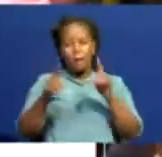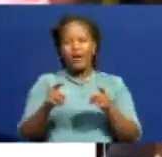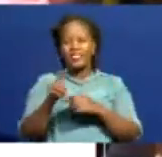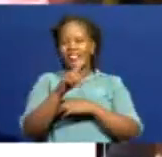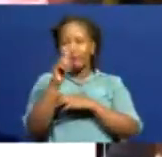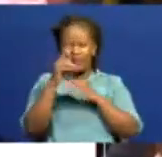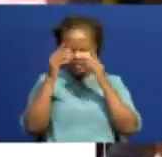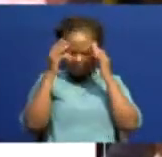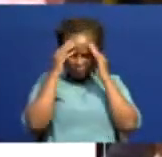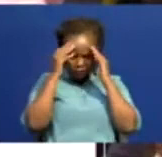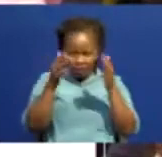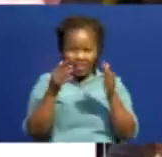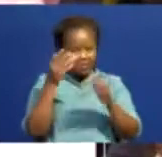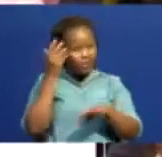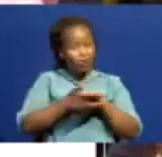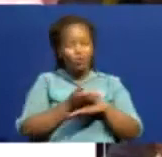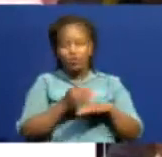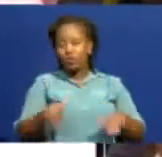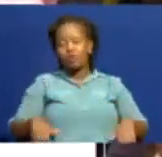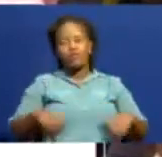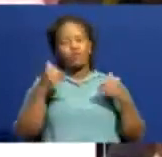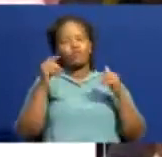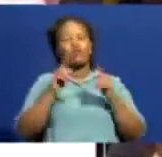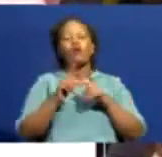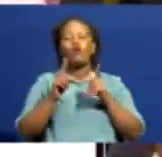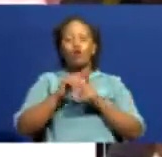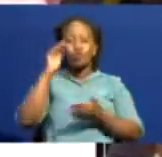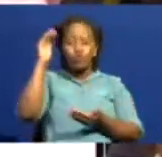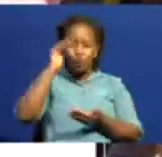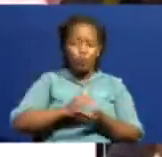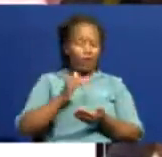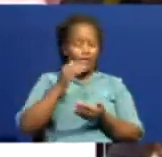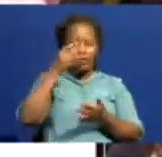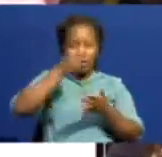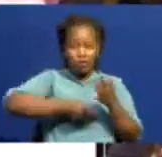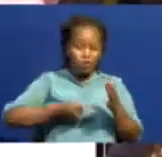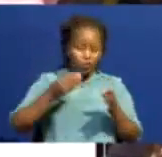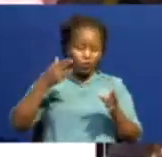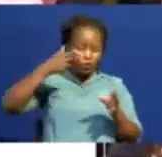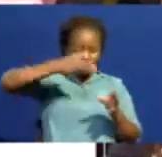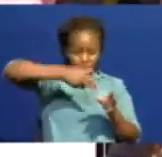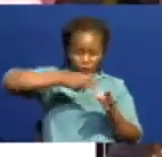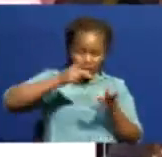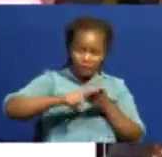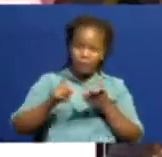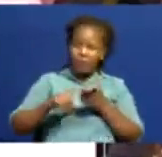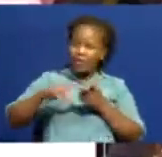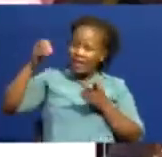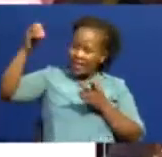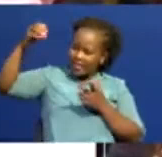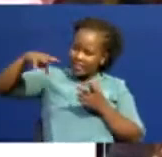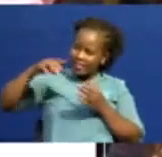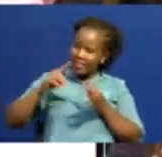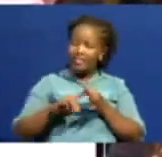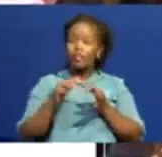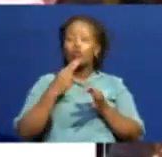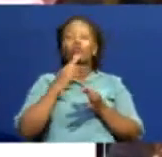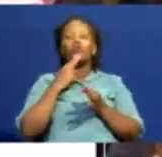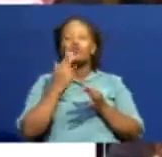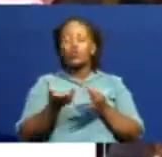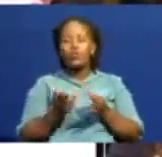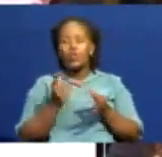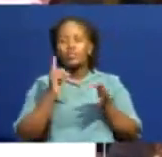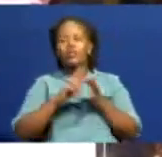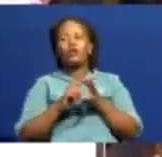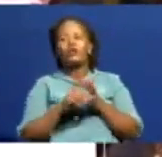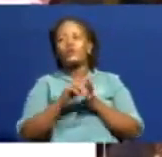cost of living and we lower the cost of fuel, electricity, sugar, hii maneno, unless